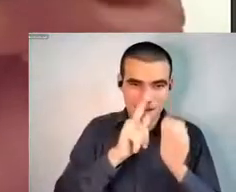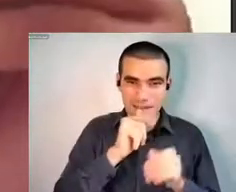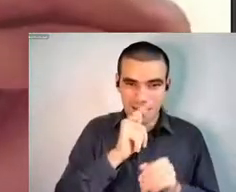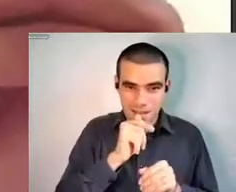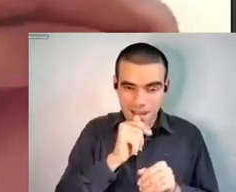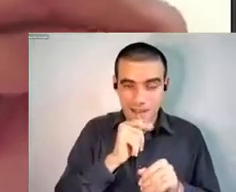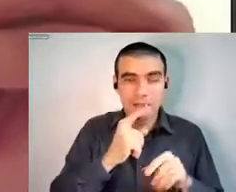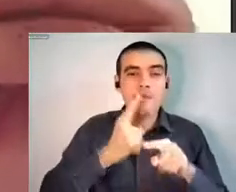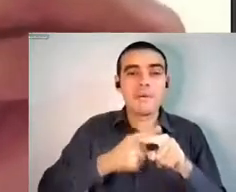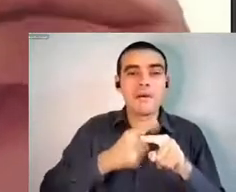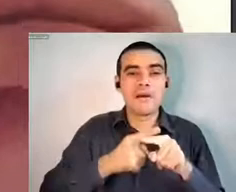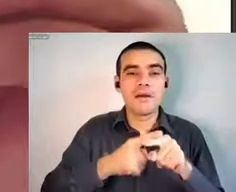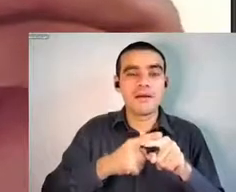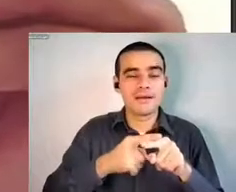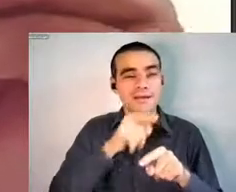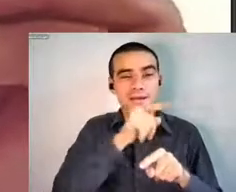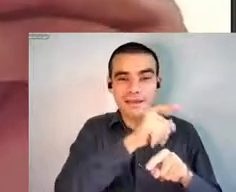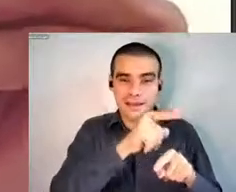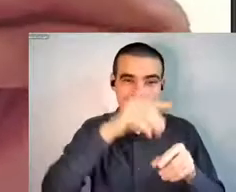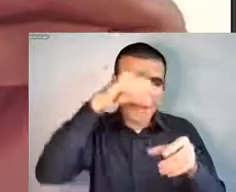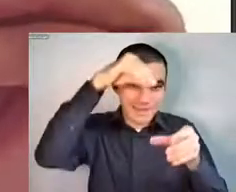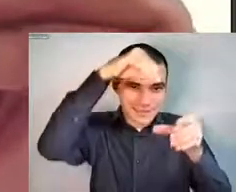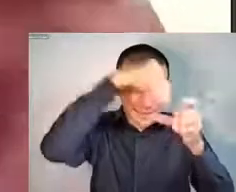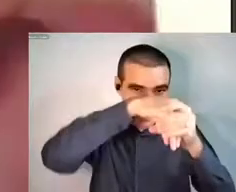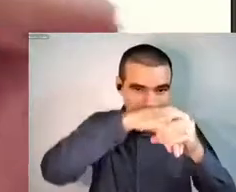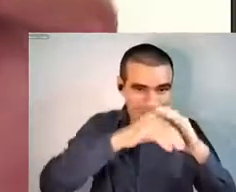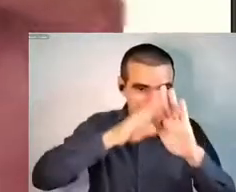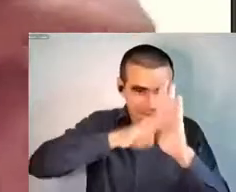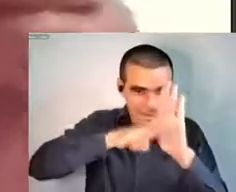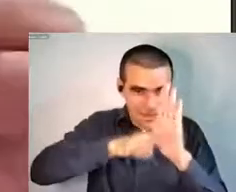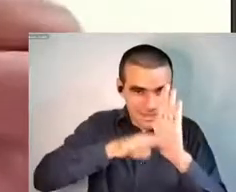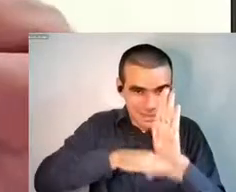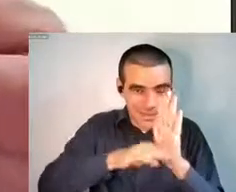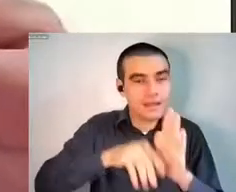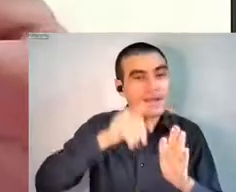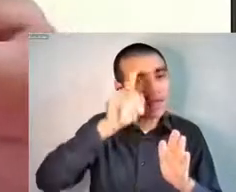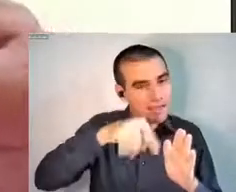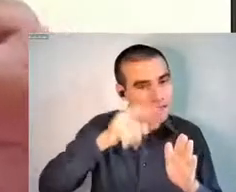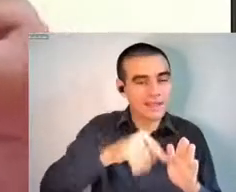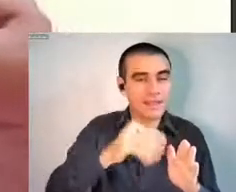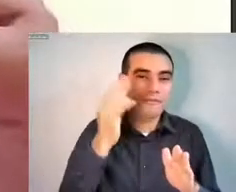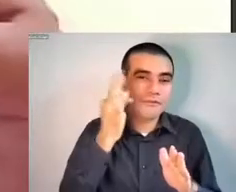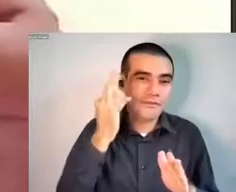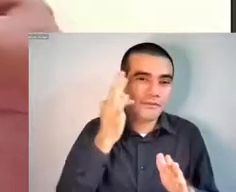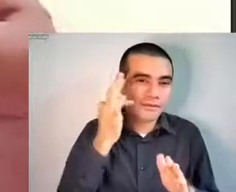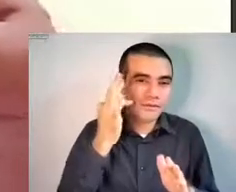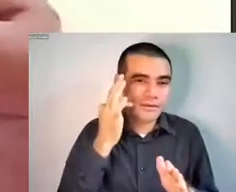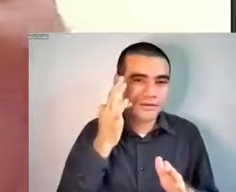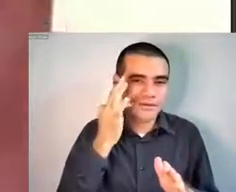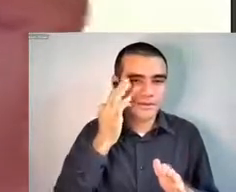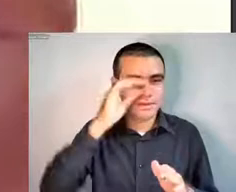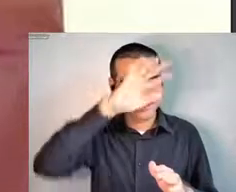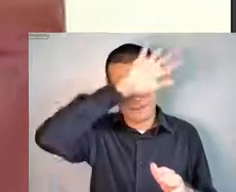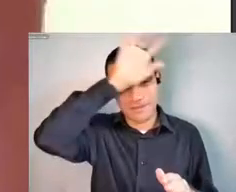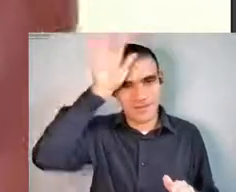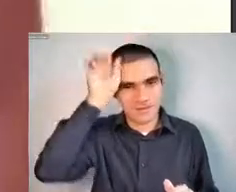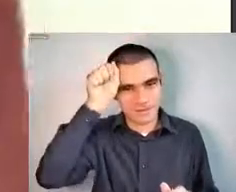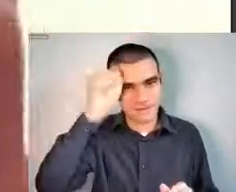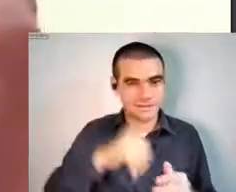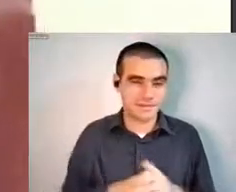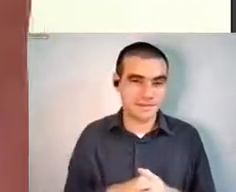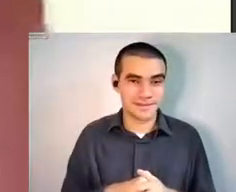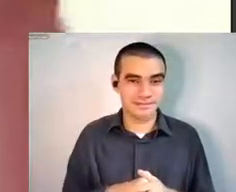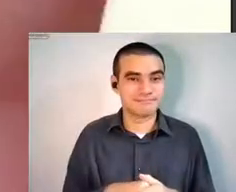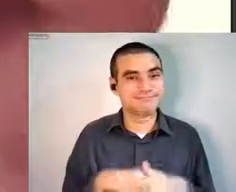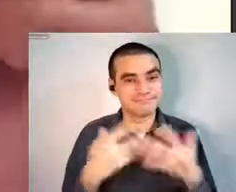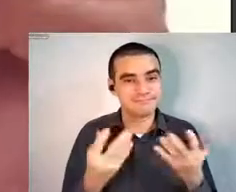Many of you who are drinking water in your homes could be using a